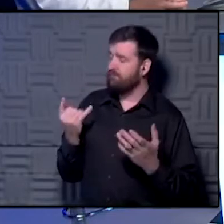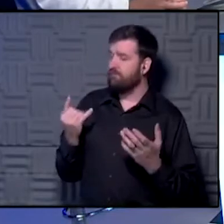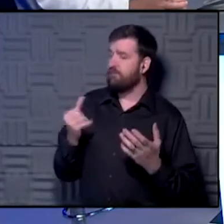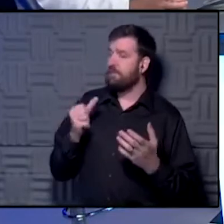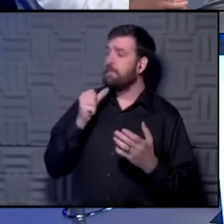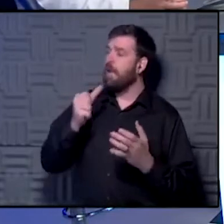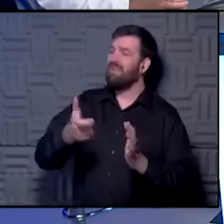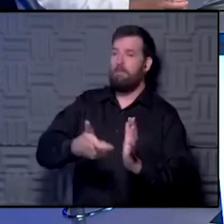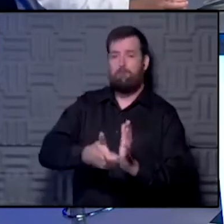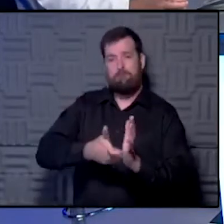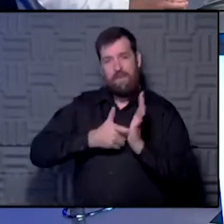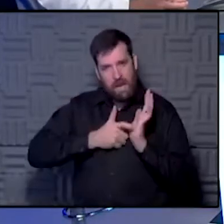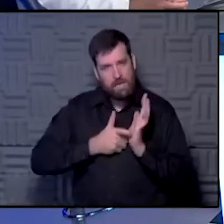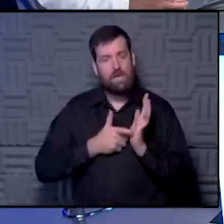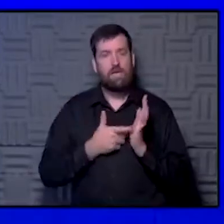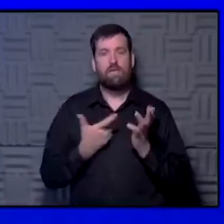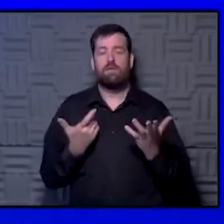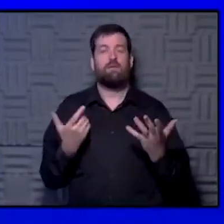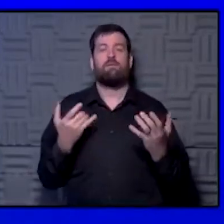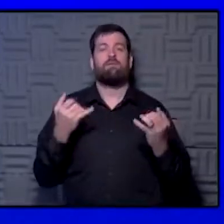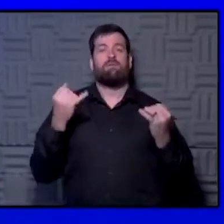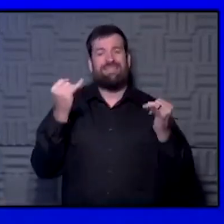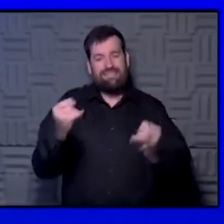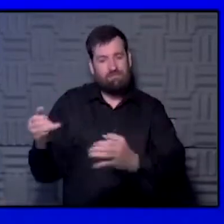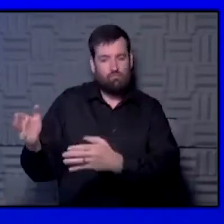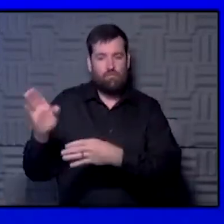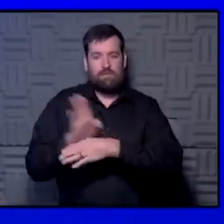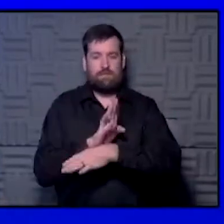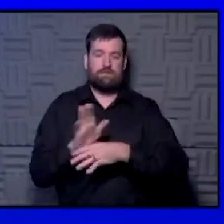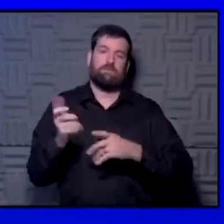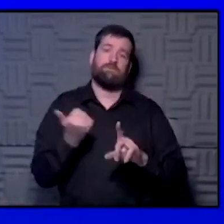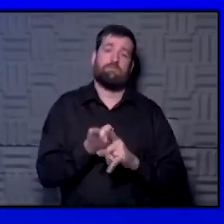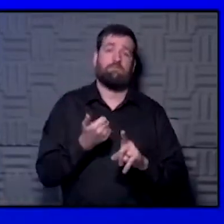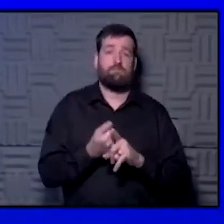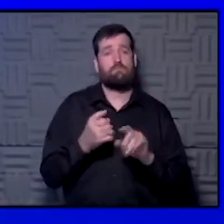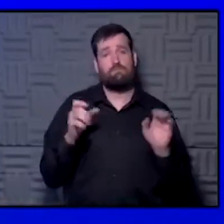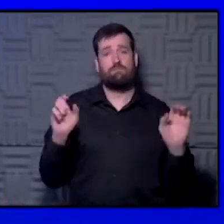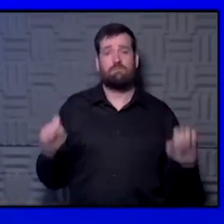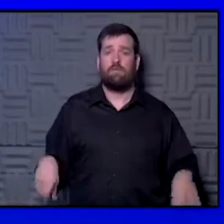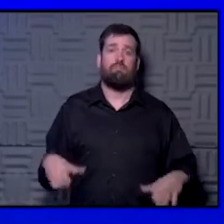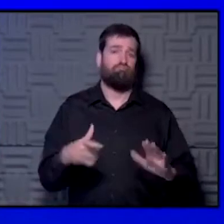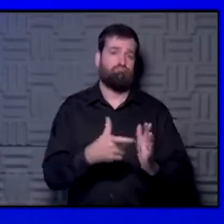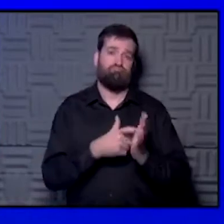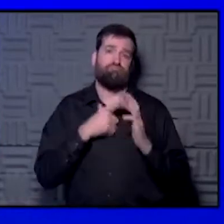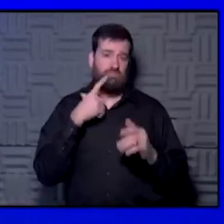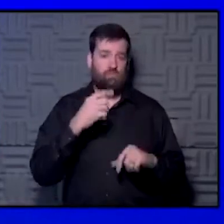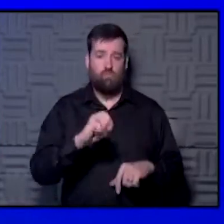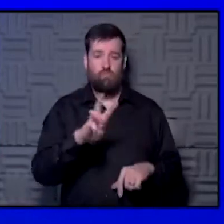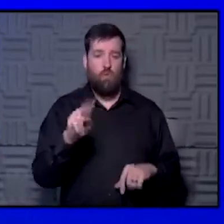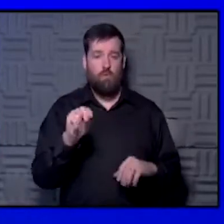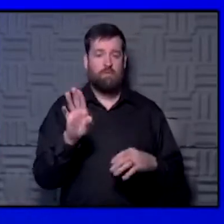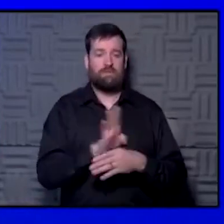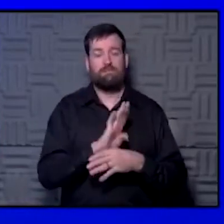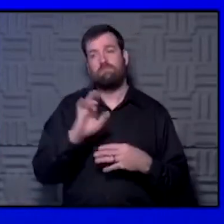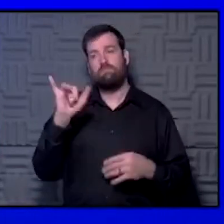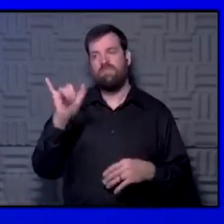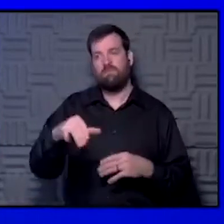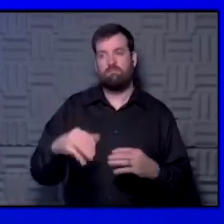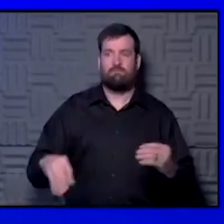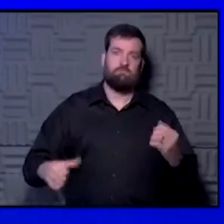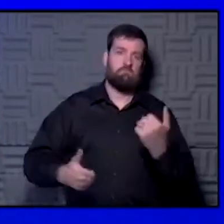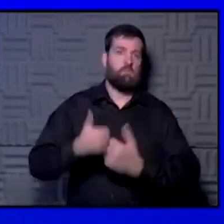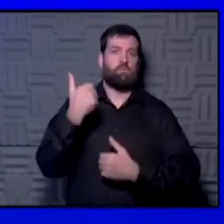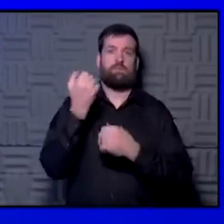or a mandate throughout, the individual businesses can certainly have that for their own business. And again, I think that's going to be the safest